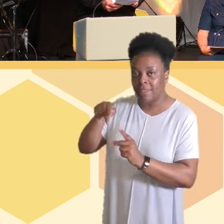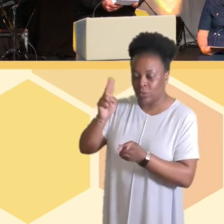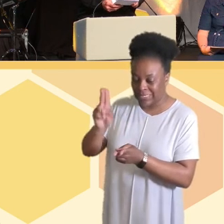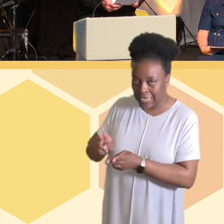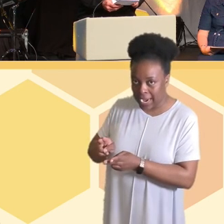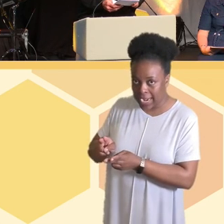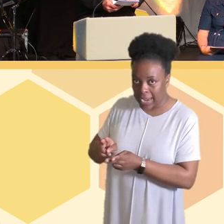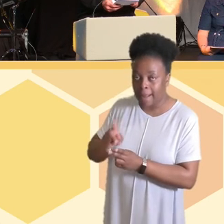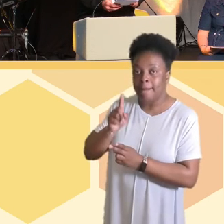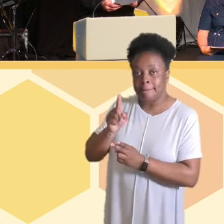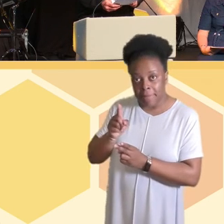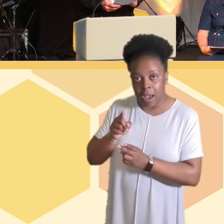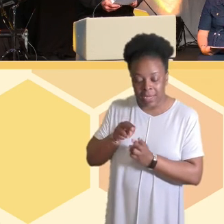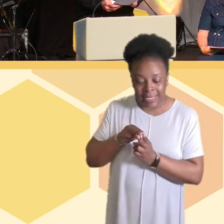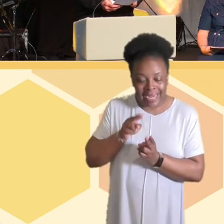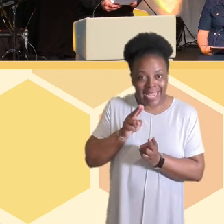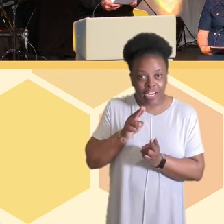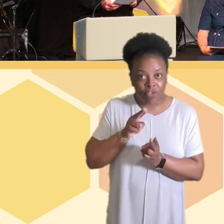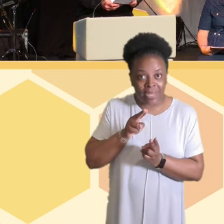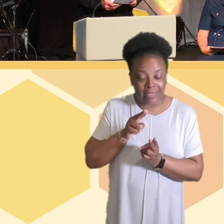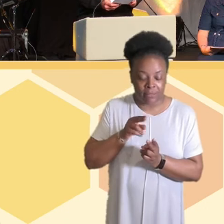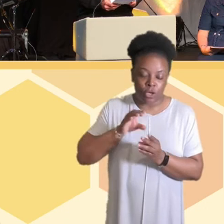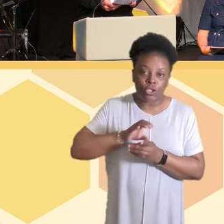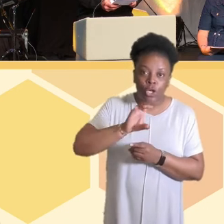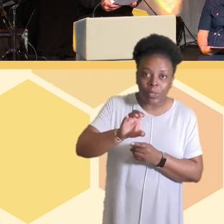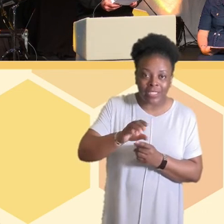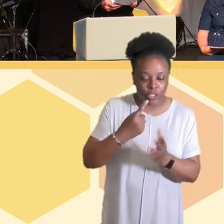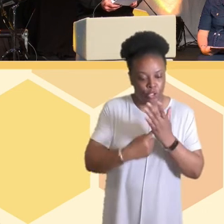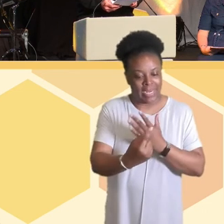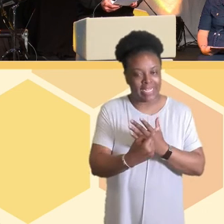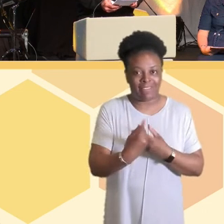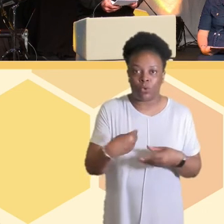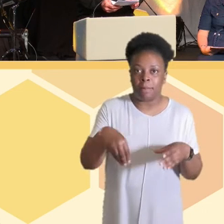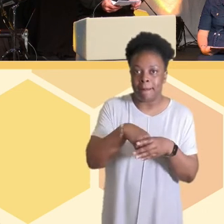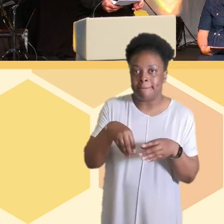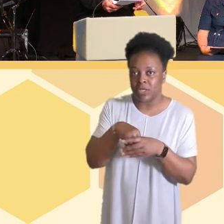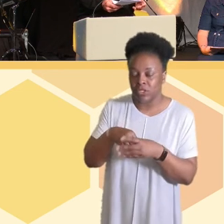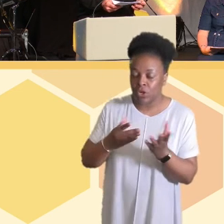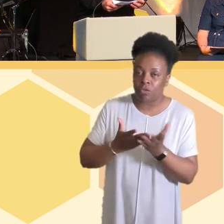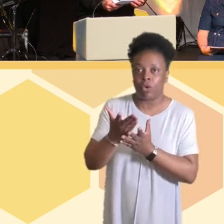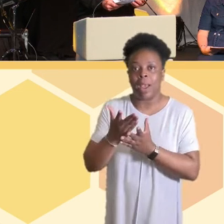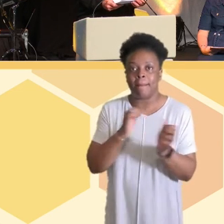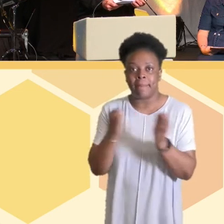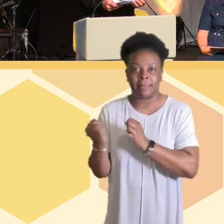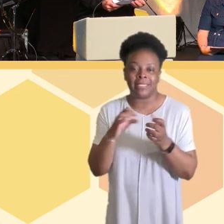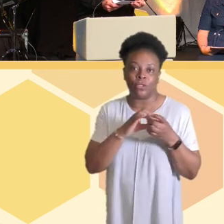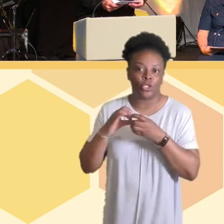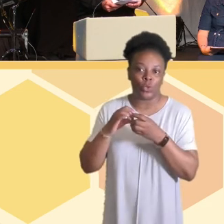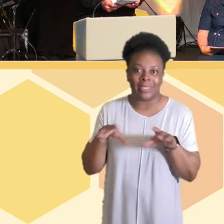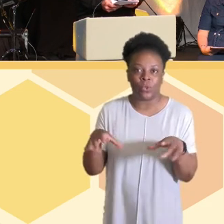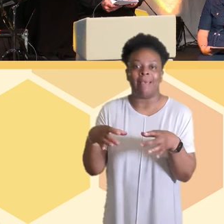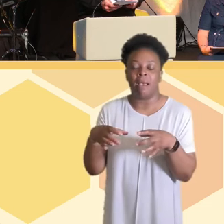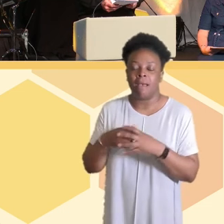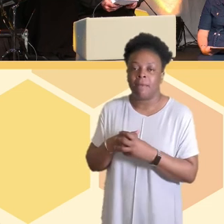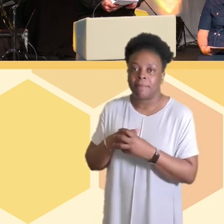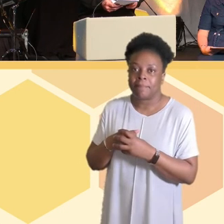giving per member, reflecting the fall in membership across Baptists Together. This turned into a